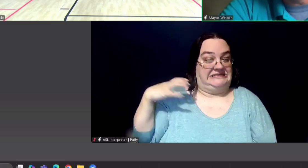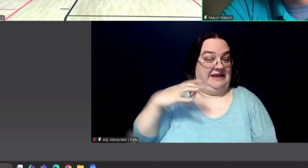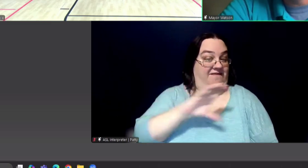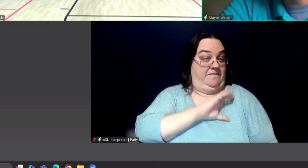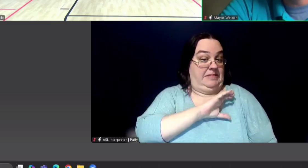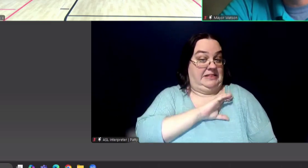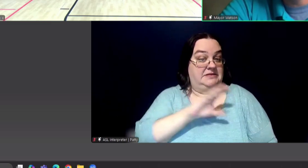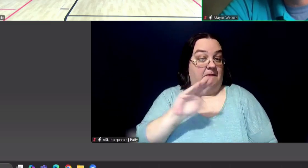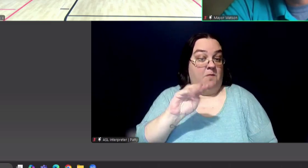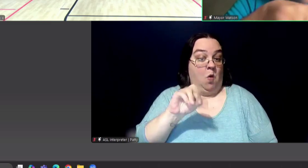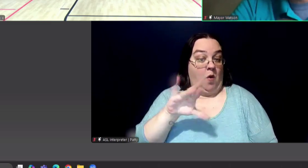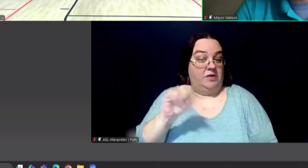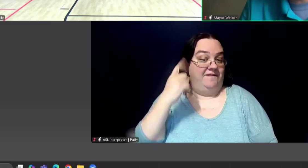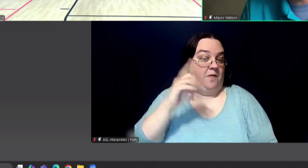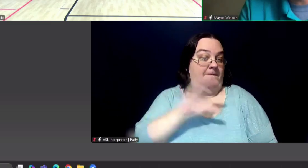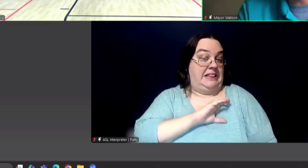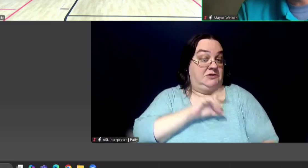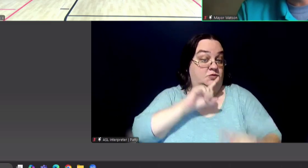report.